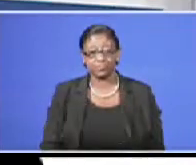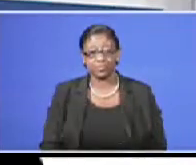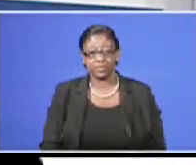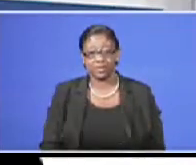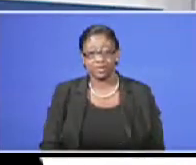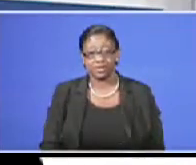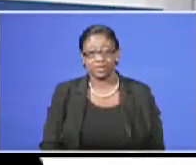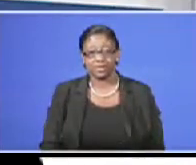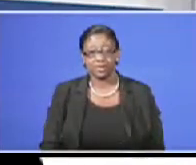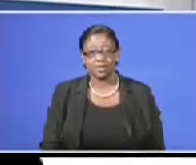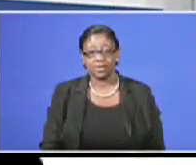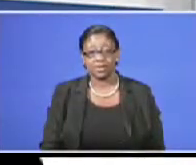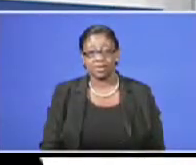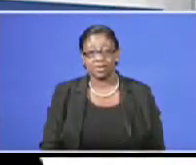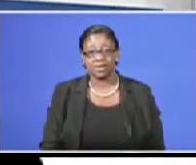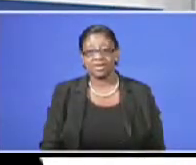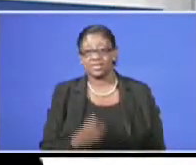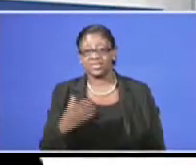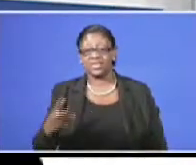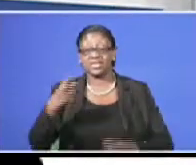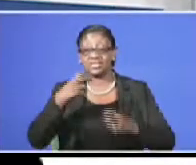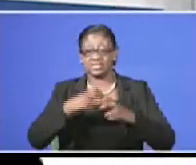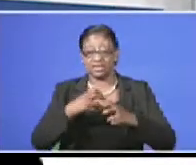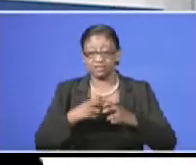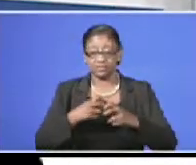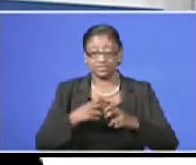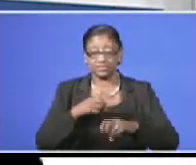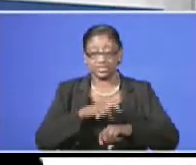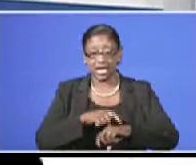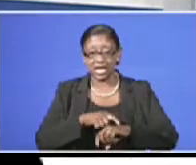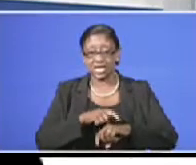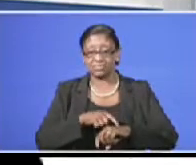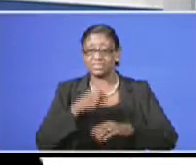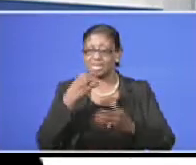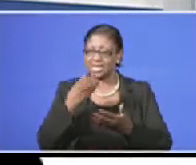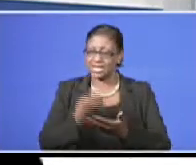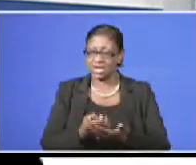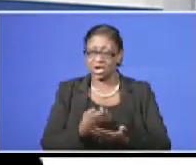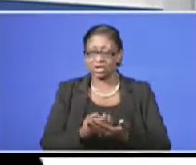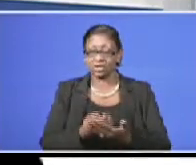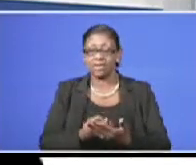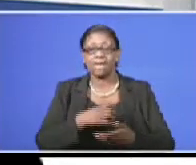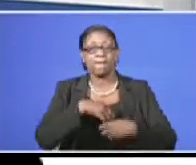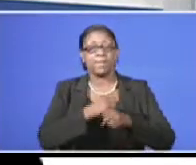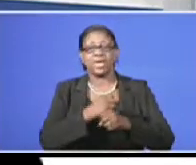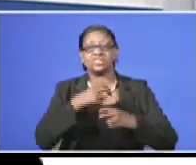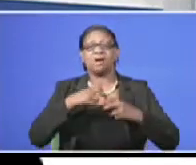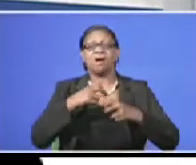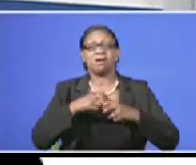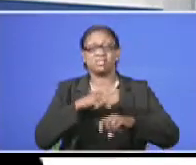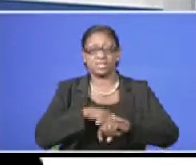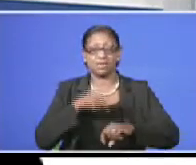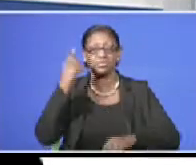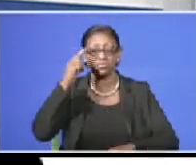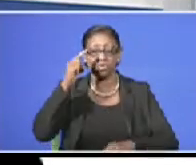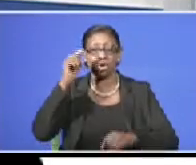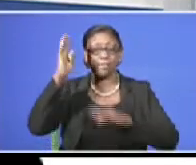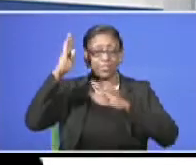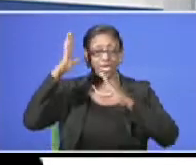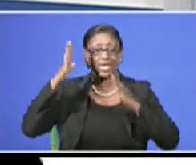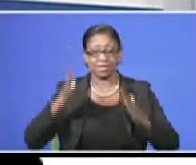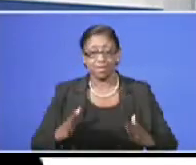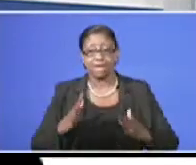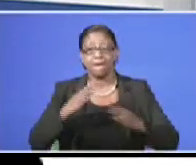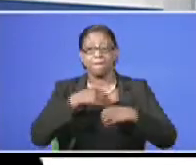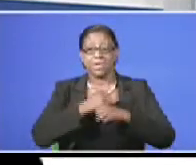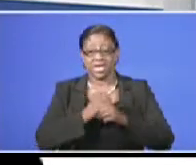Well, believe it or not, these tough times, economic times, have forced a number of hardships on Bahamians, causing